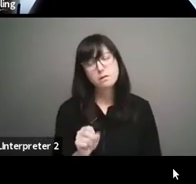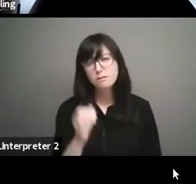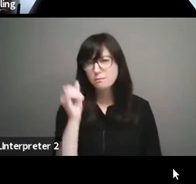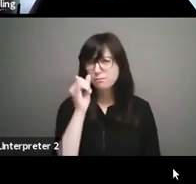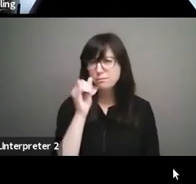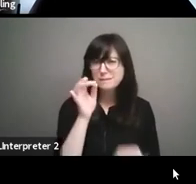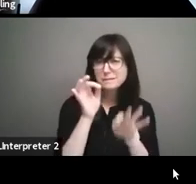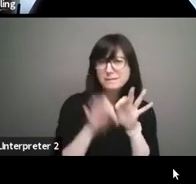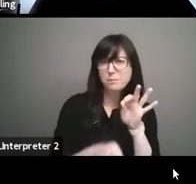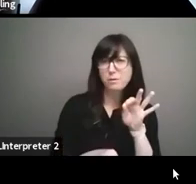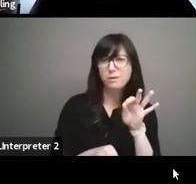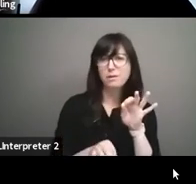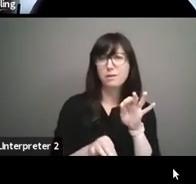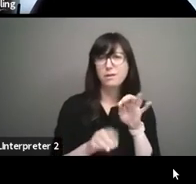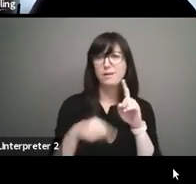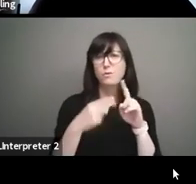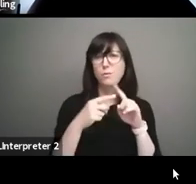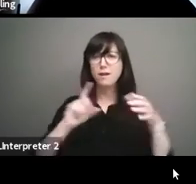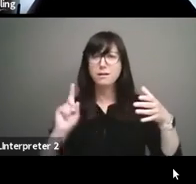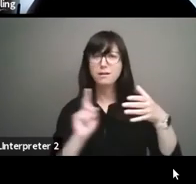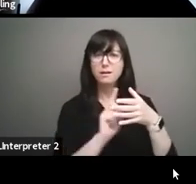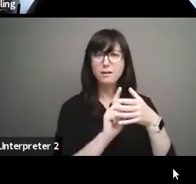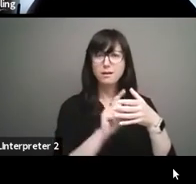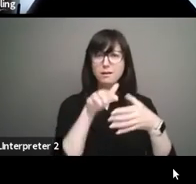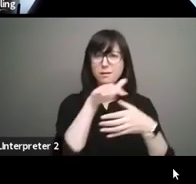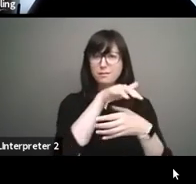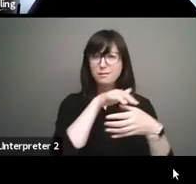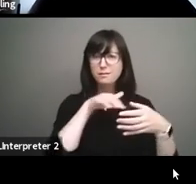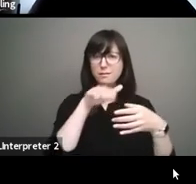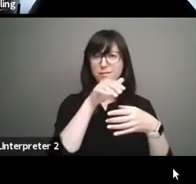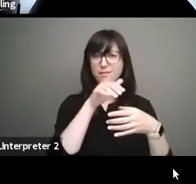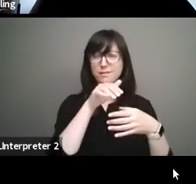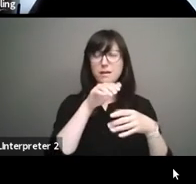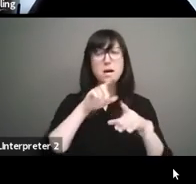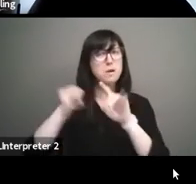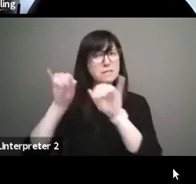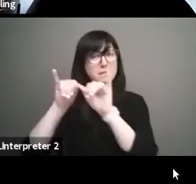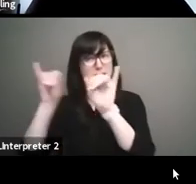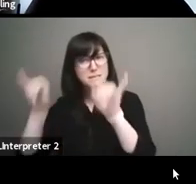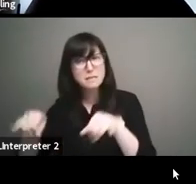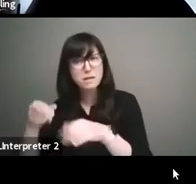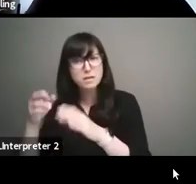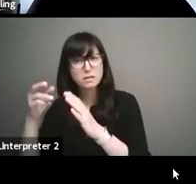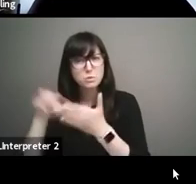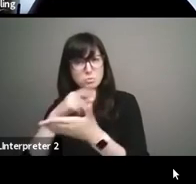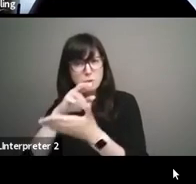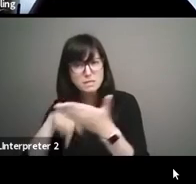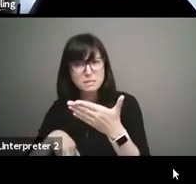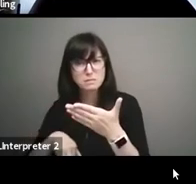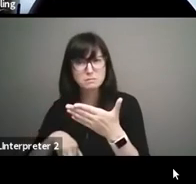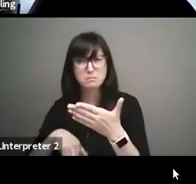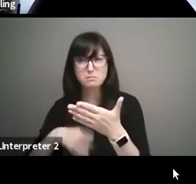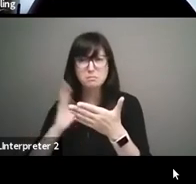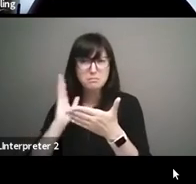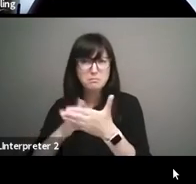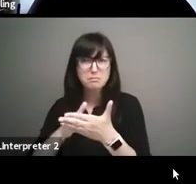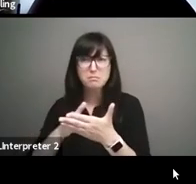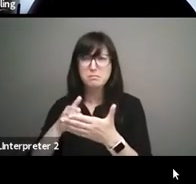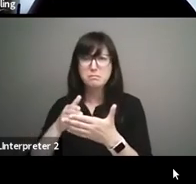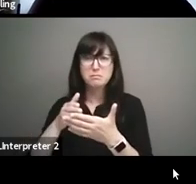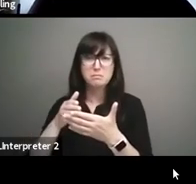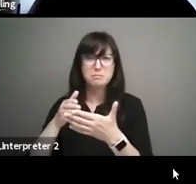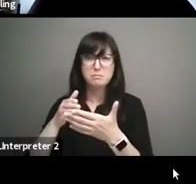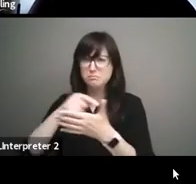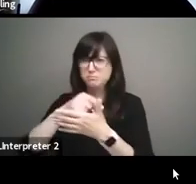the group around you. But the systematic racism and systematic homophobia, Islamophobia,